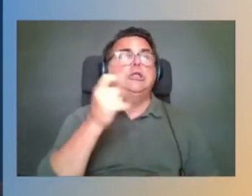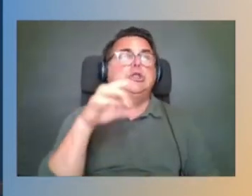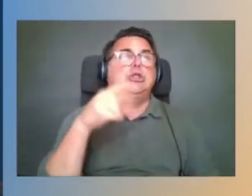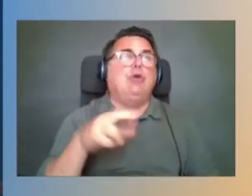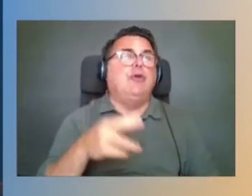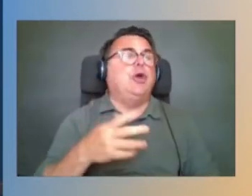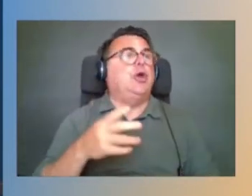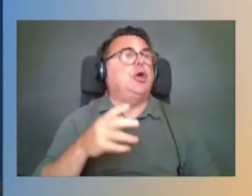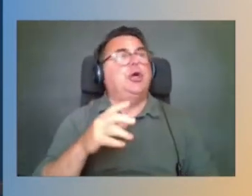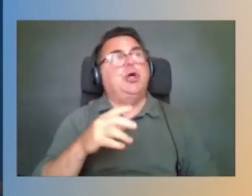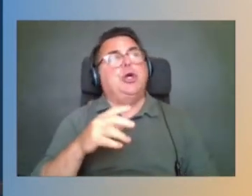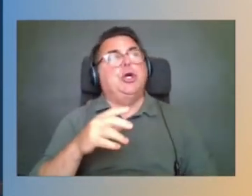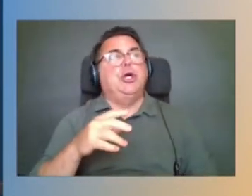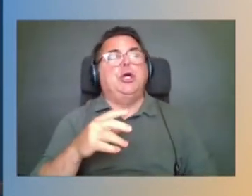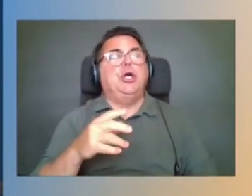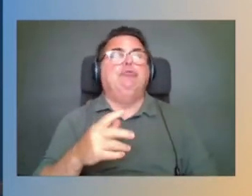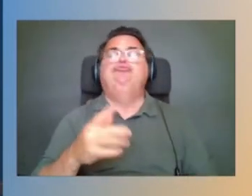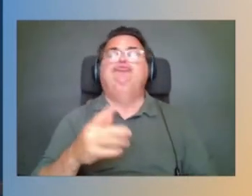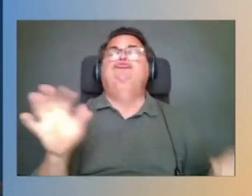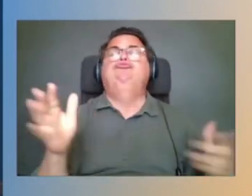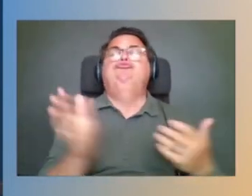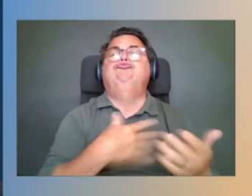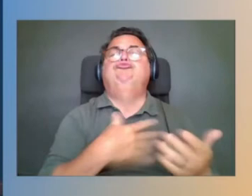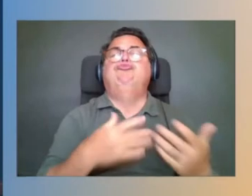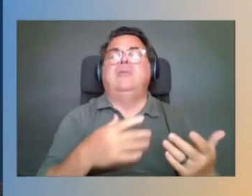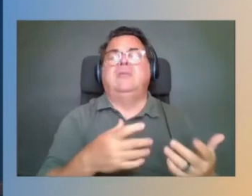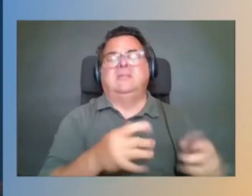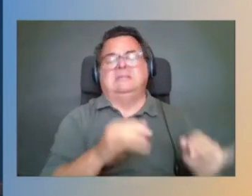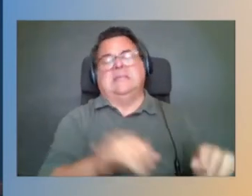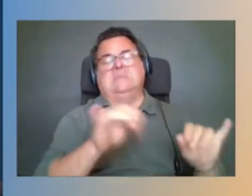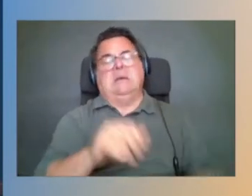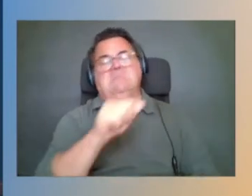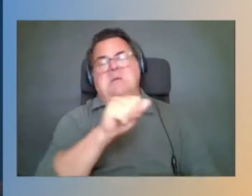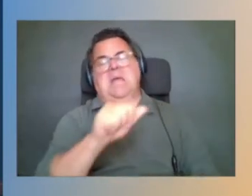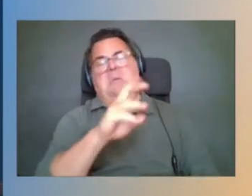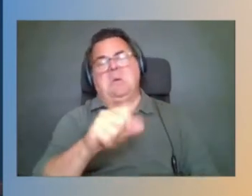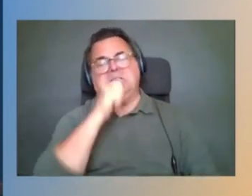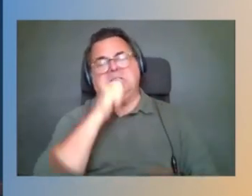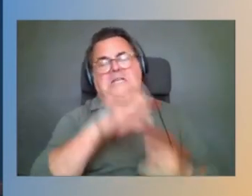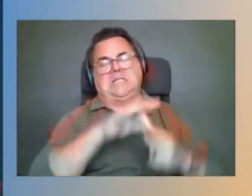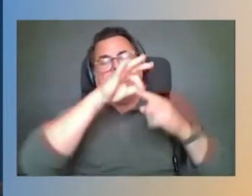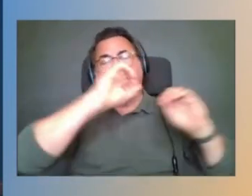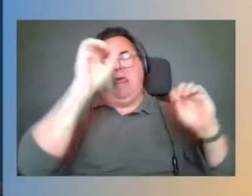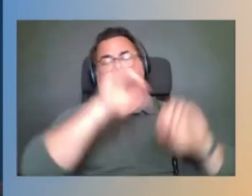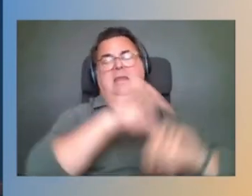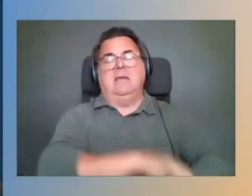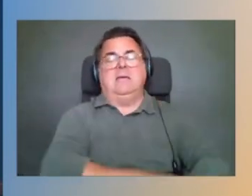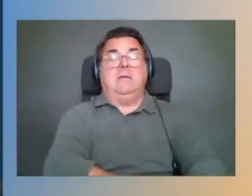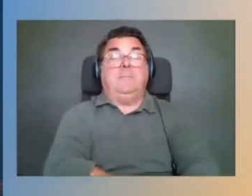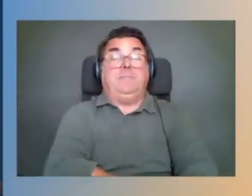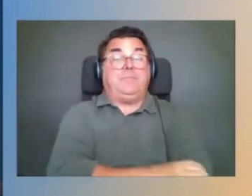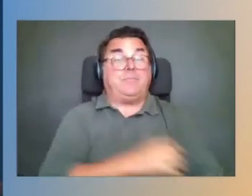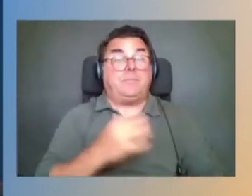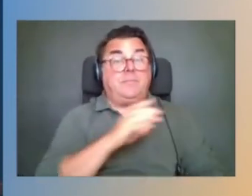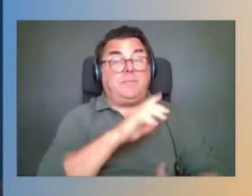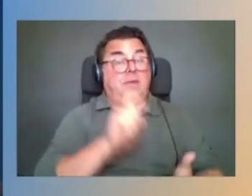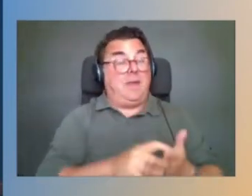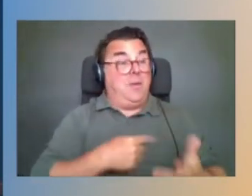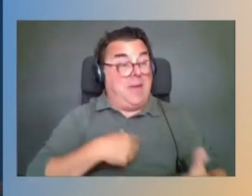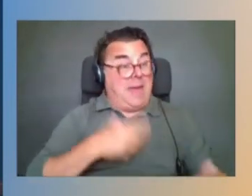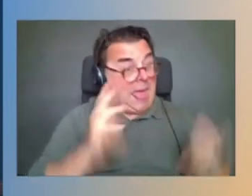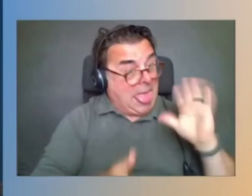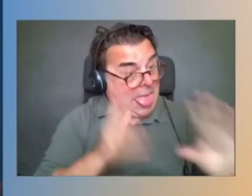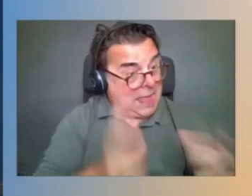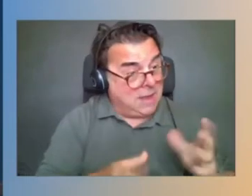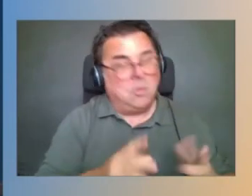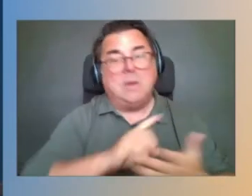bunch of generic servers. Anybody could do this, and you guys have nothing special to contribute. And even back then, we would certainly design and spec